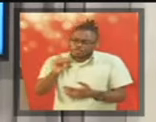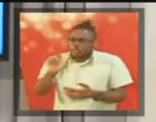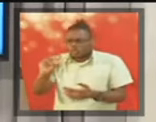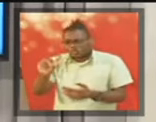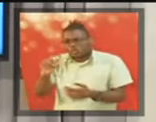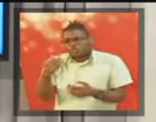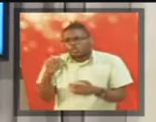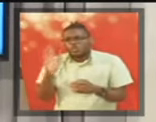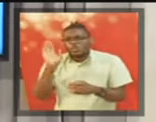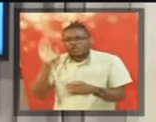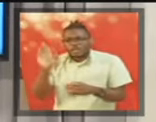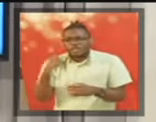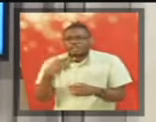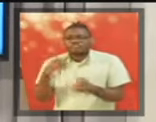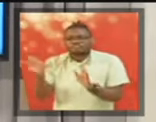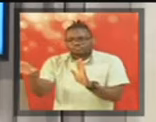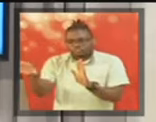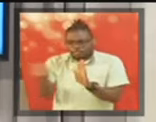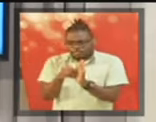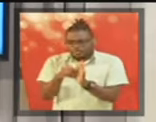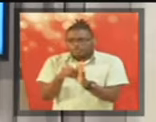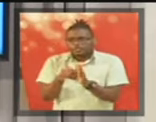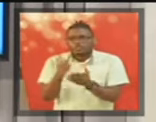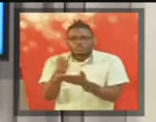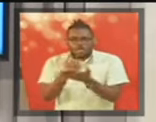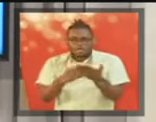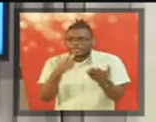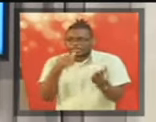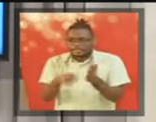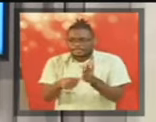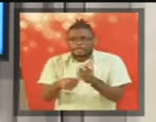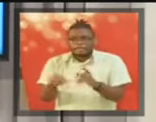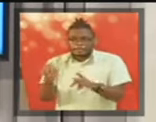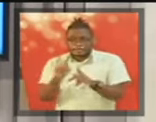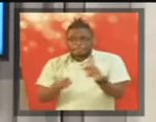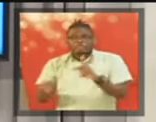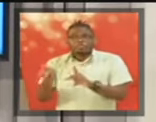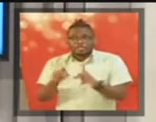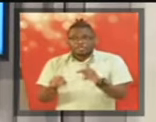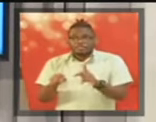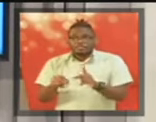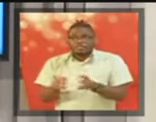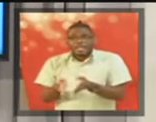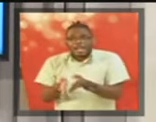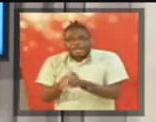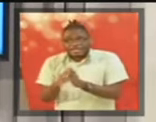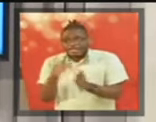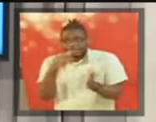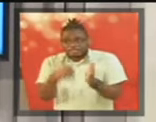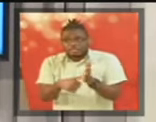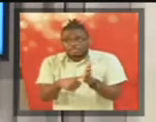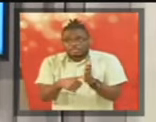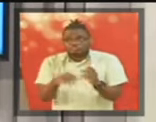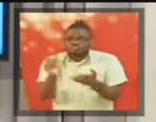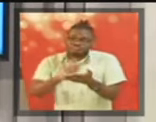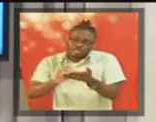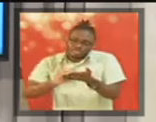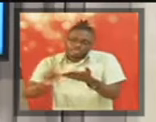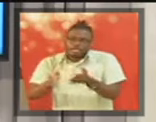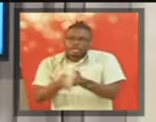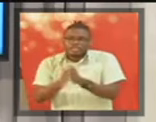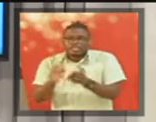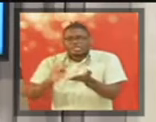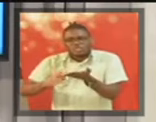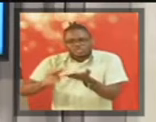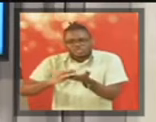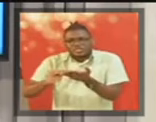of for persons operating individual gyms that is being given the attention of the Honorable Minister. So I have noted that in